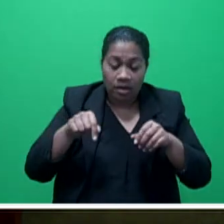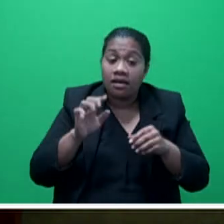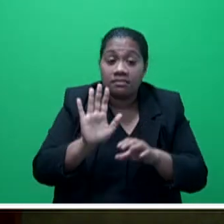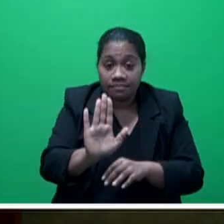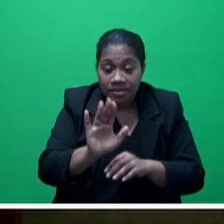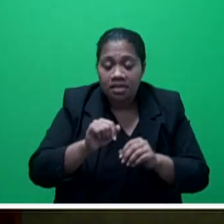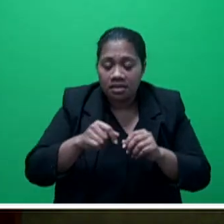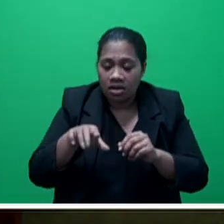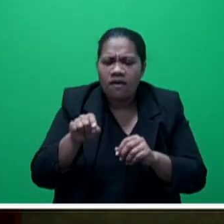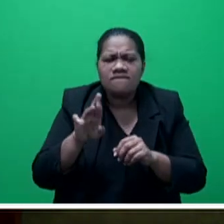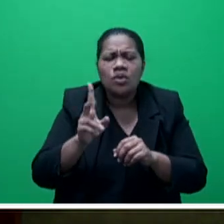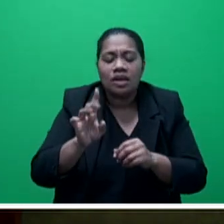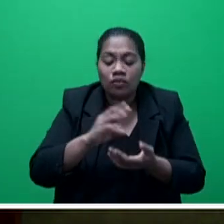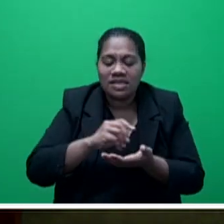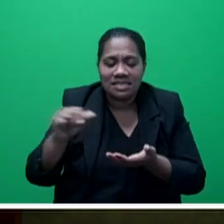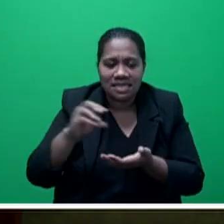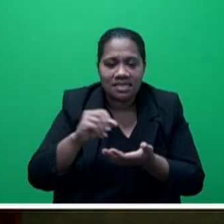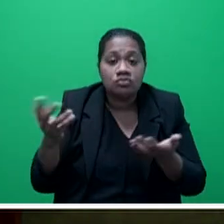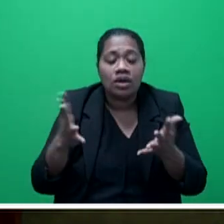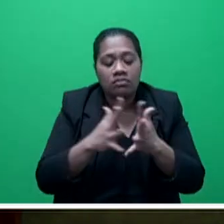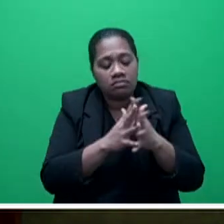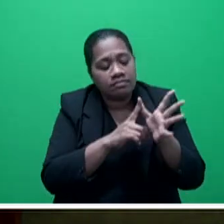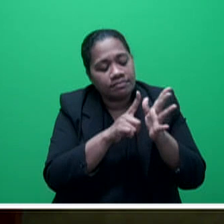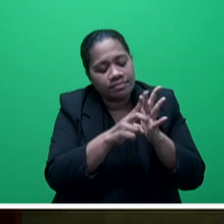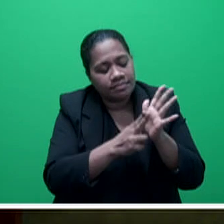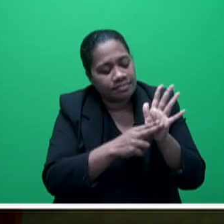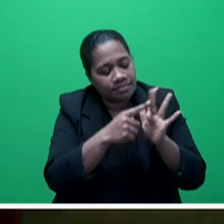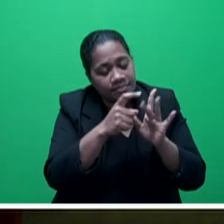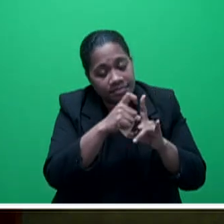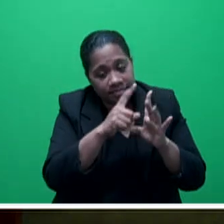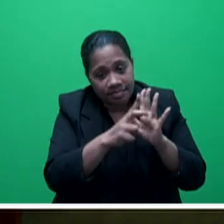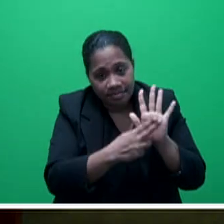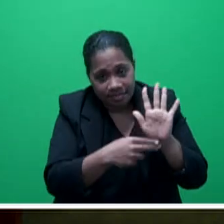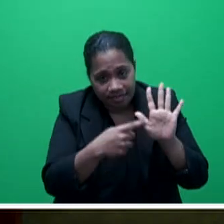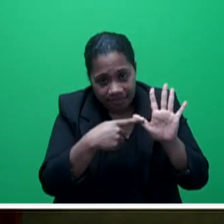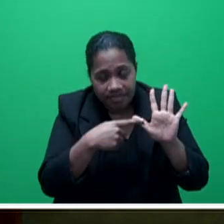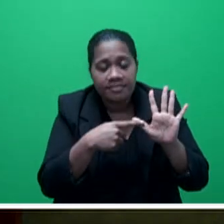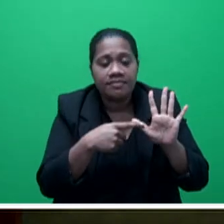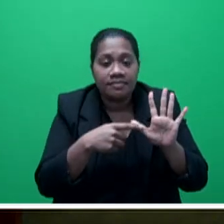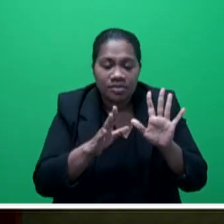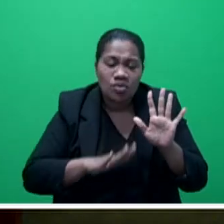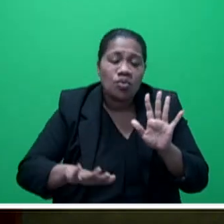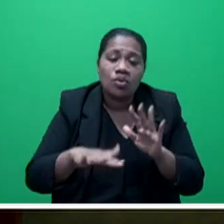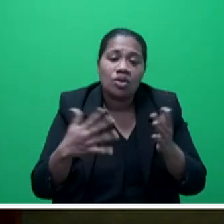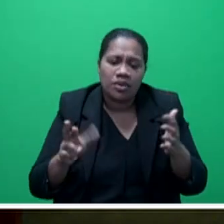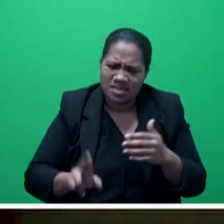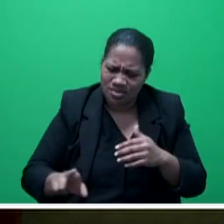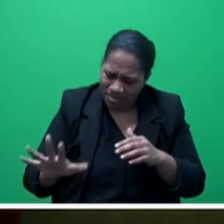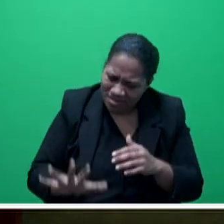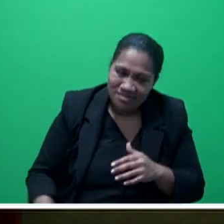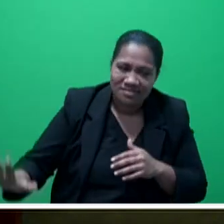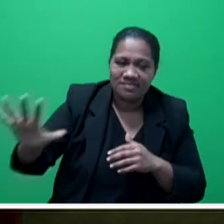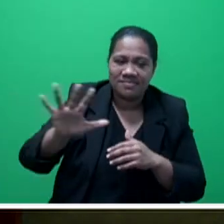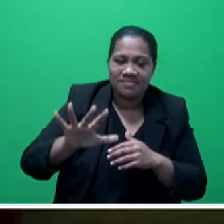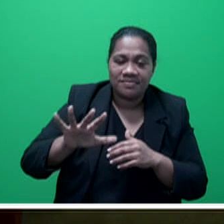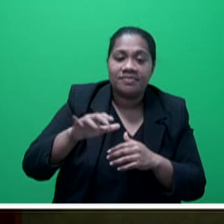in the Wainindina catchment, and 10.75 hectares of mangroves, all in the Rewa catchment. Honorable Speaker